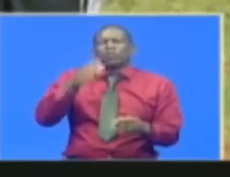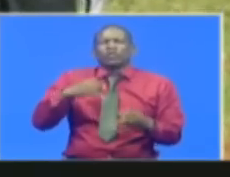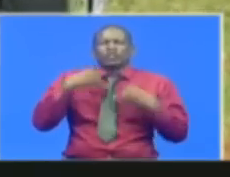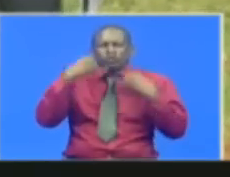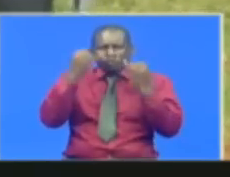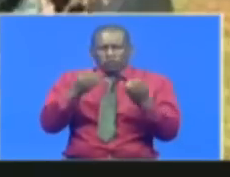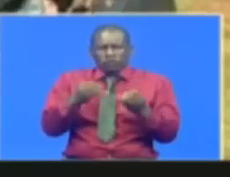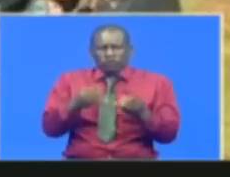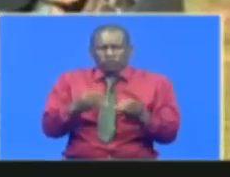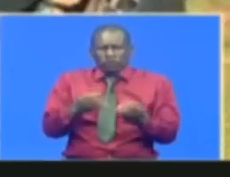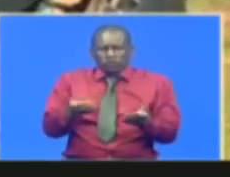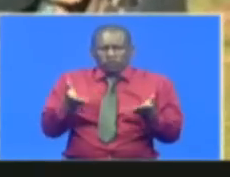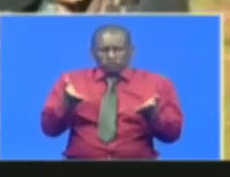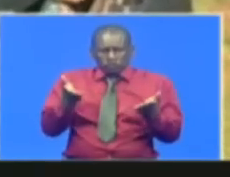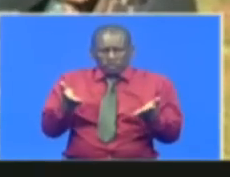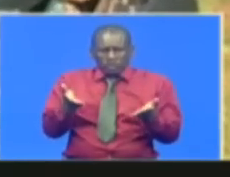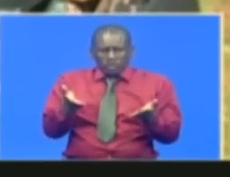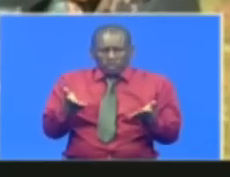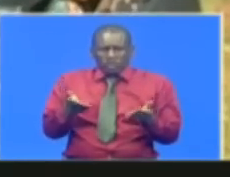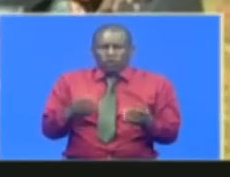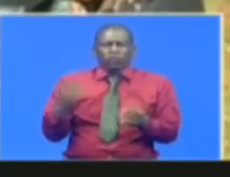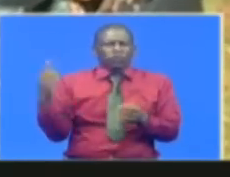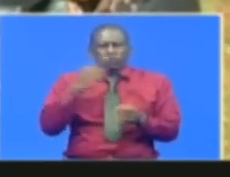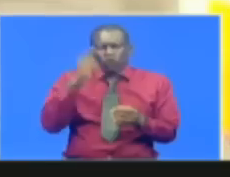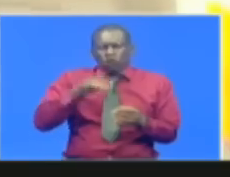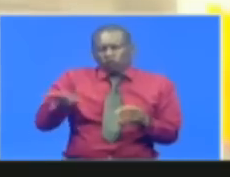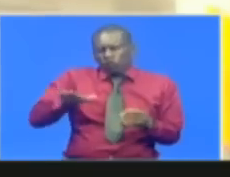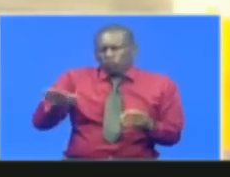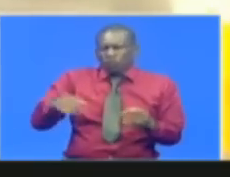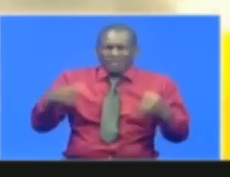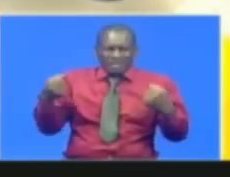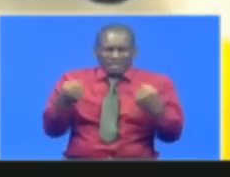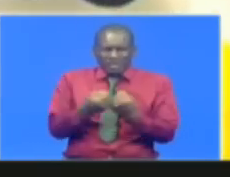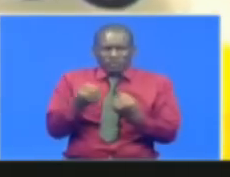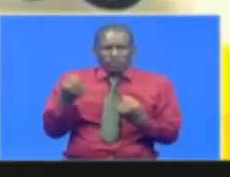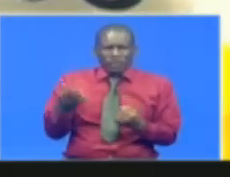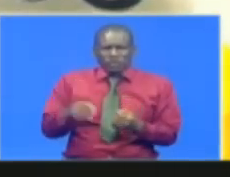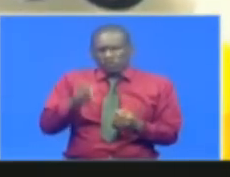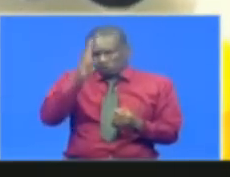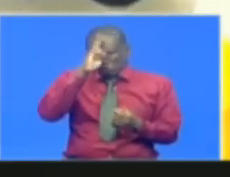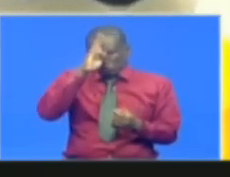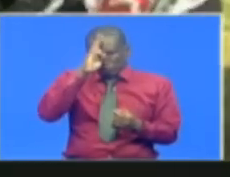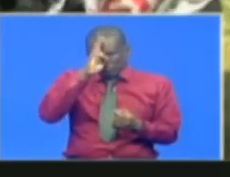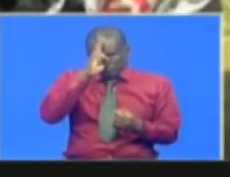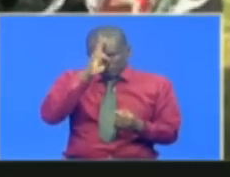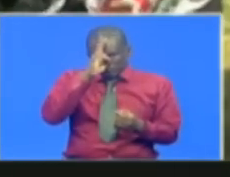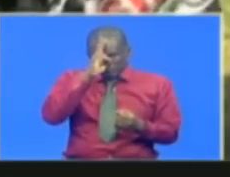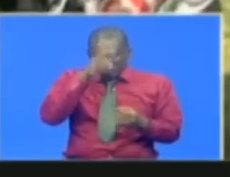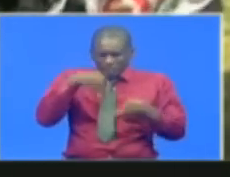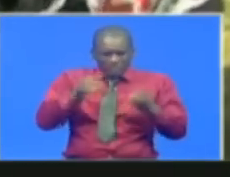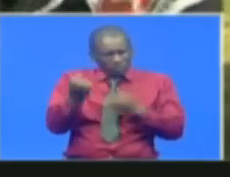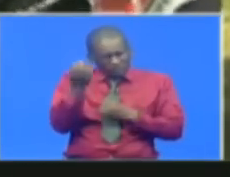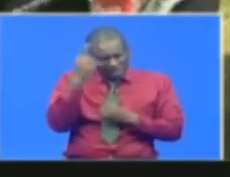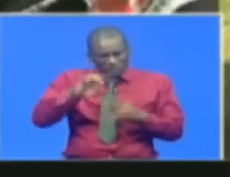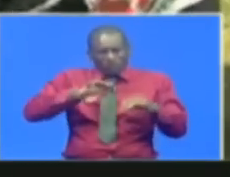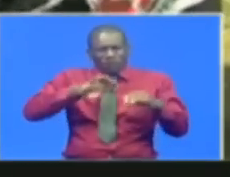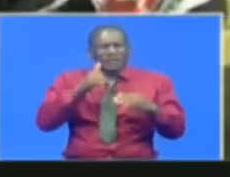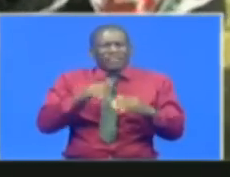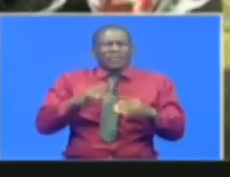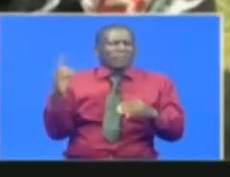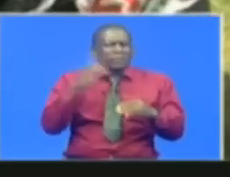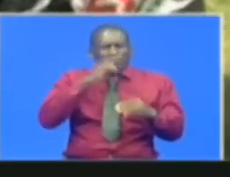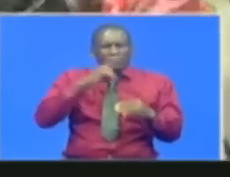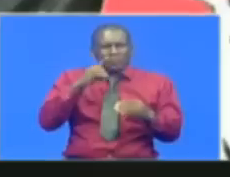The light of day only uncovered the horror of the early morning incident. Police left to pick up the pieces of yet another gruesome